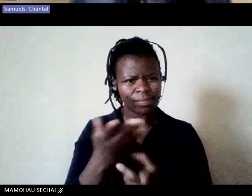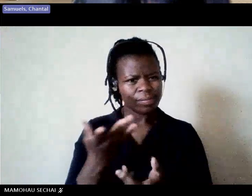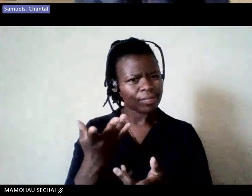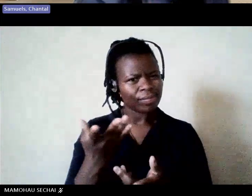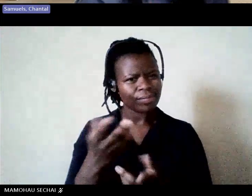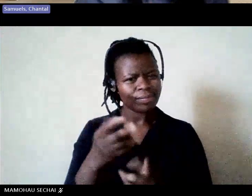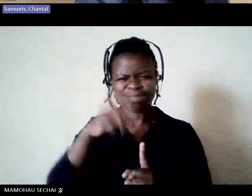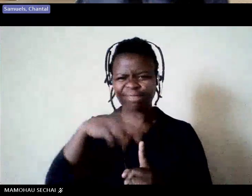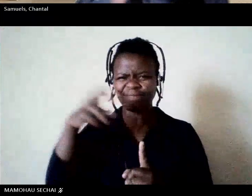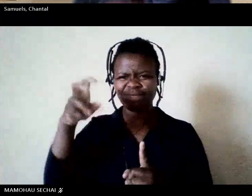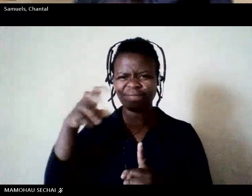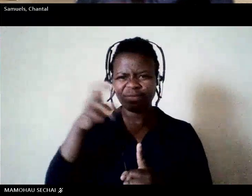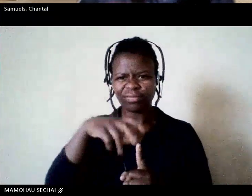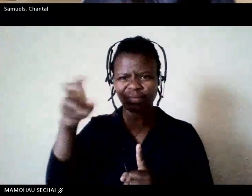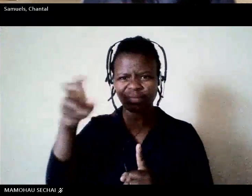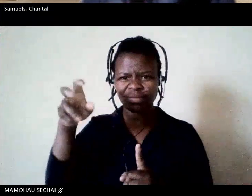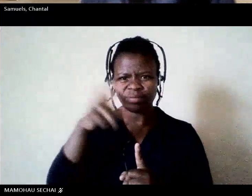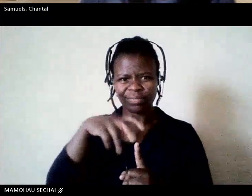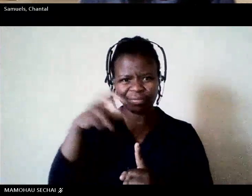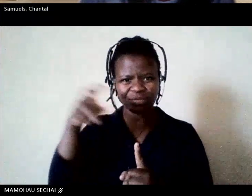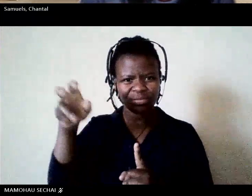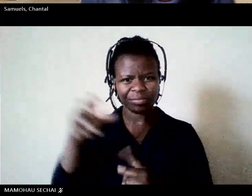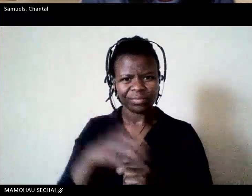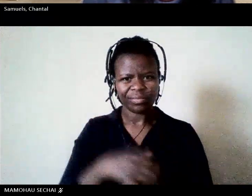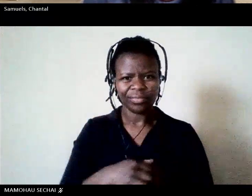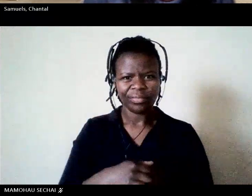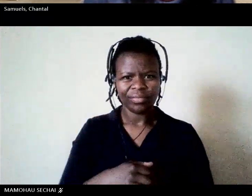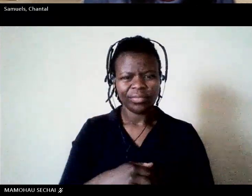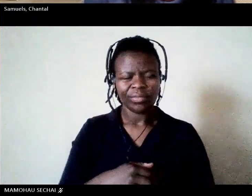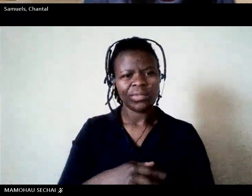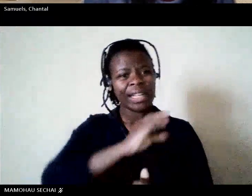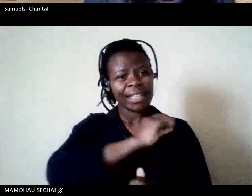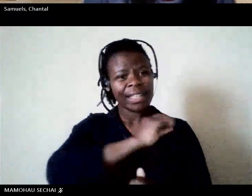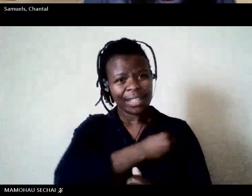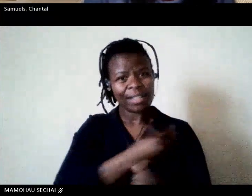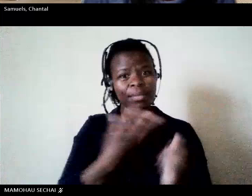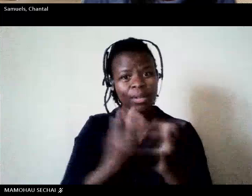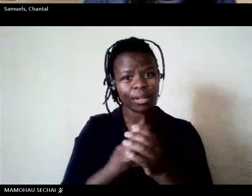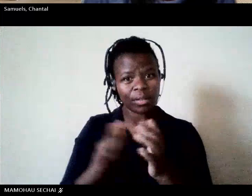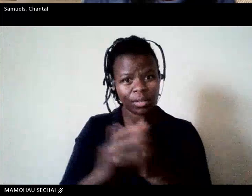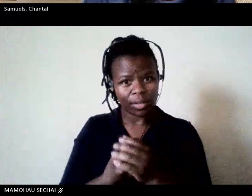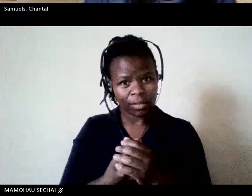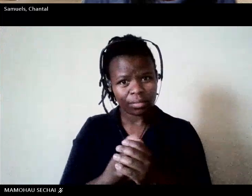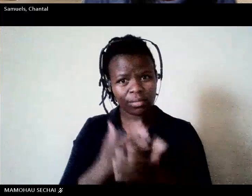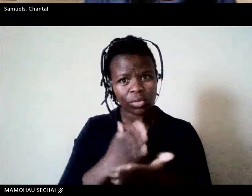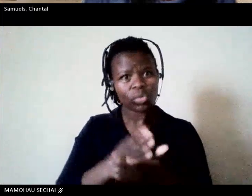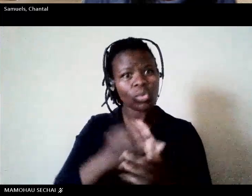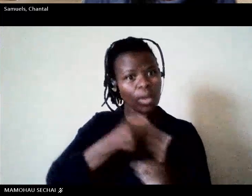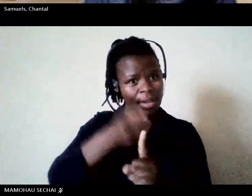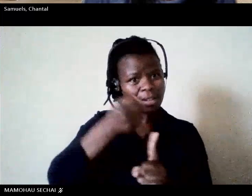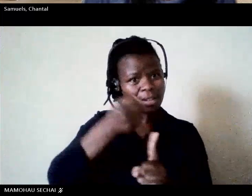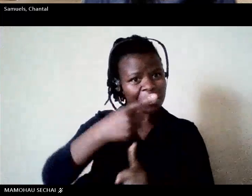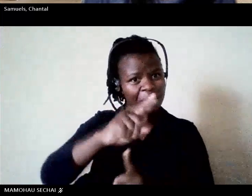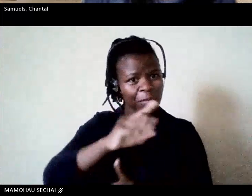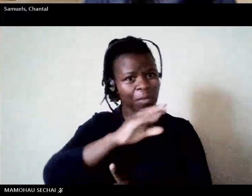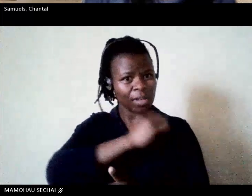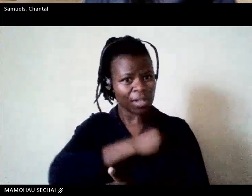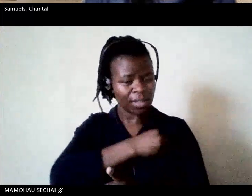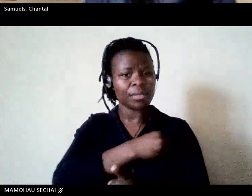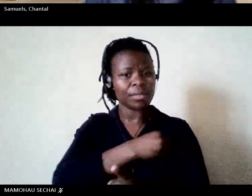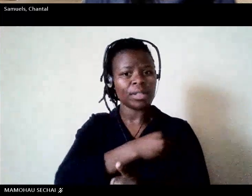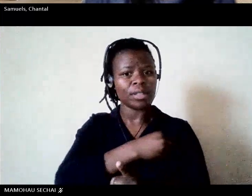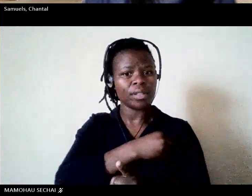Anyway, yeah, disability organizations have worked for decades to advocate for disability rights, influence legislation and policies, and raise public